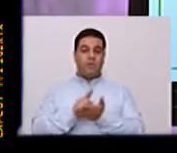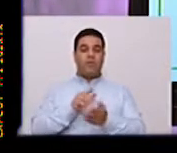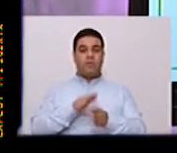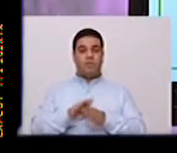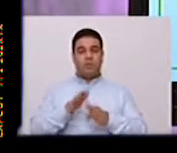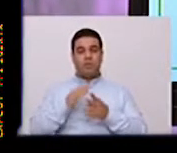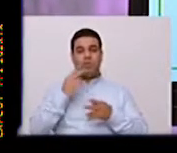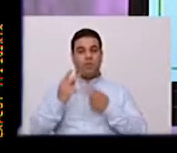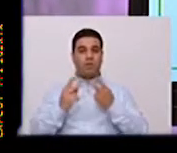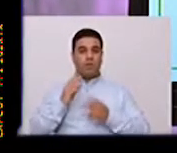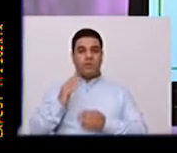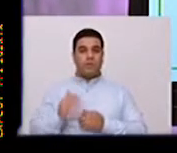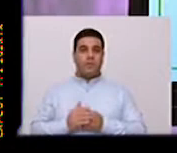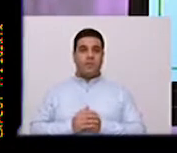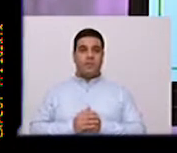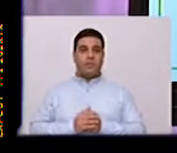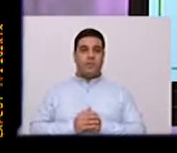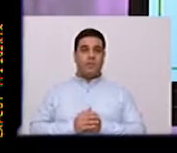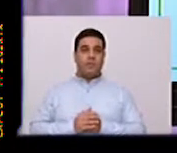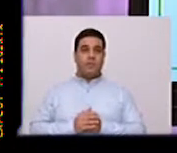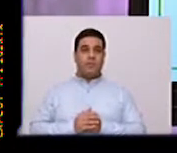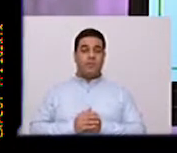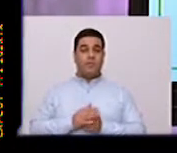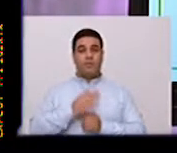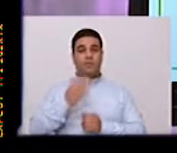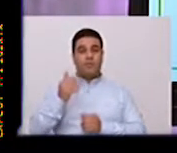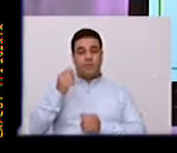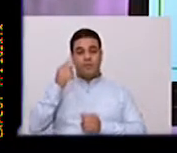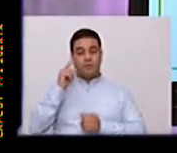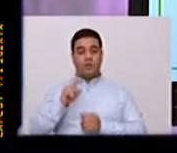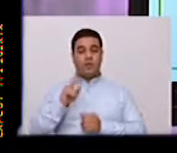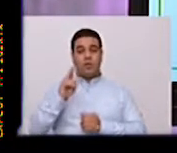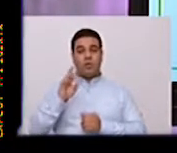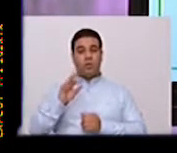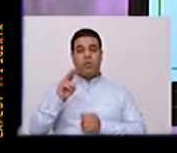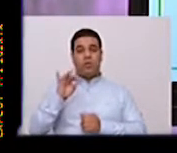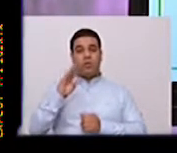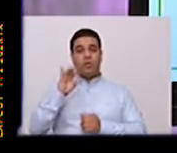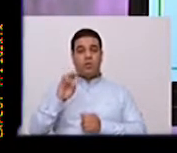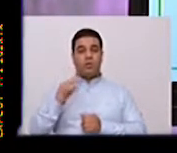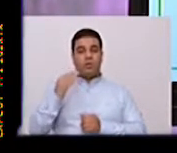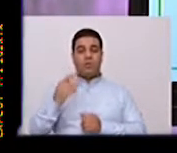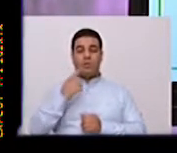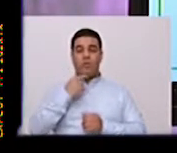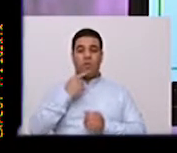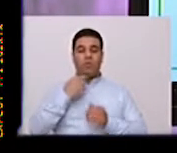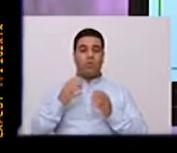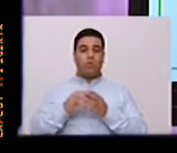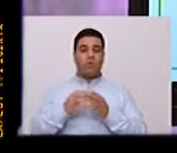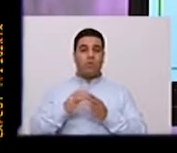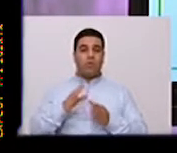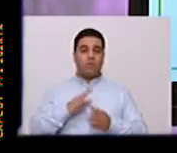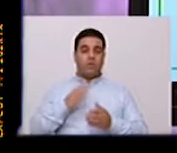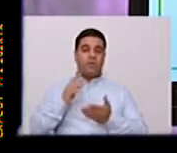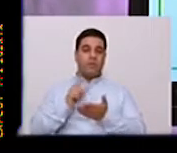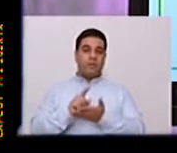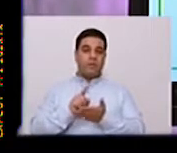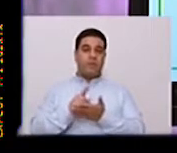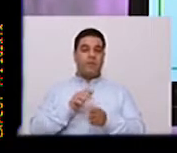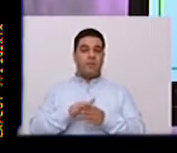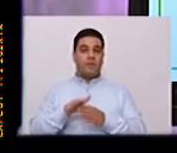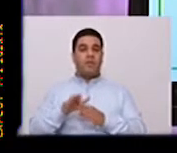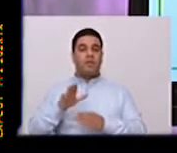yechishni ko'rib chiqamiz. Ma'lumki, kodominantlik bu qon guruhlari bo'yicha masalalar yechish